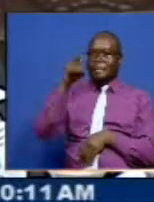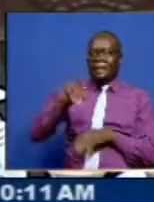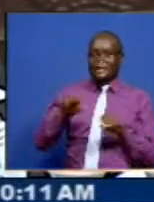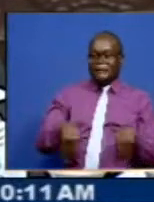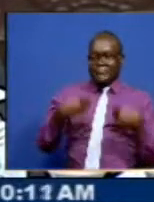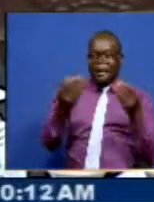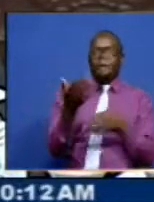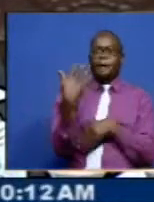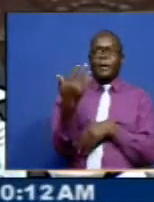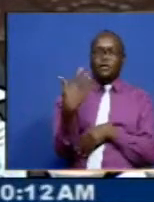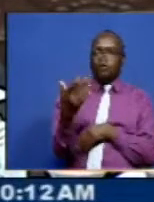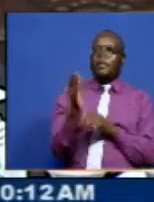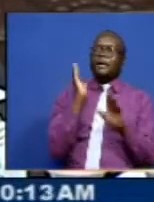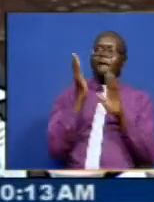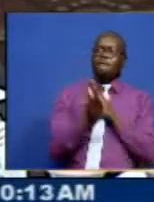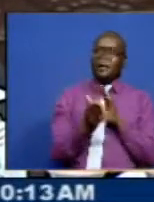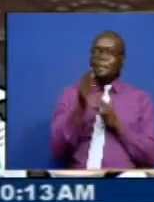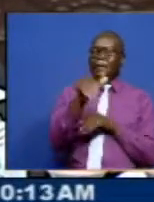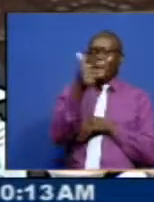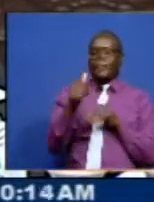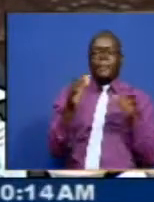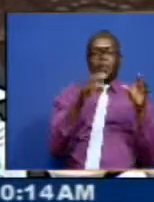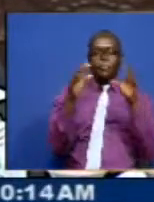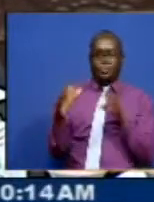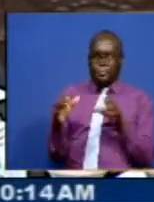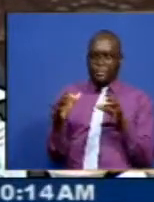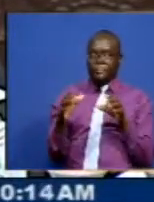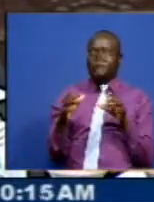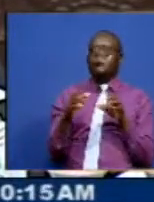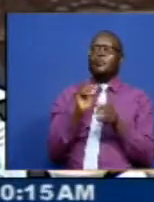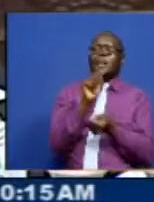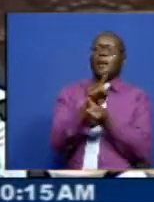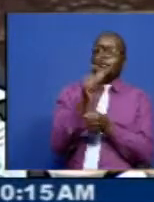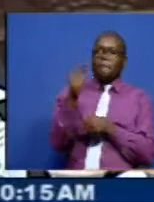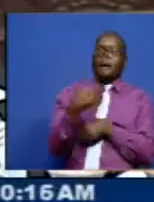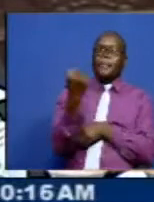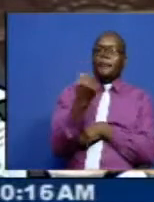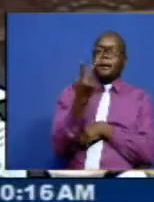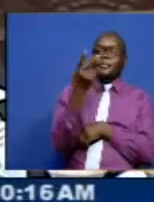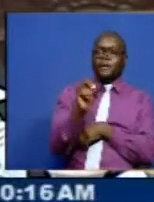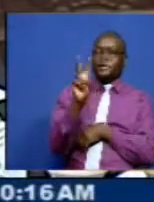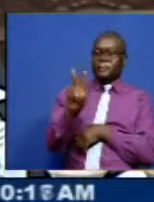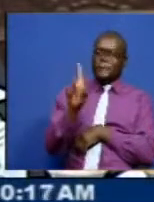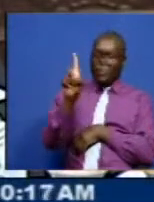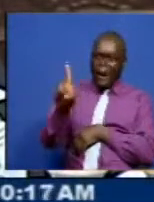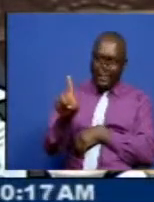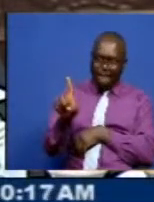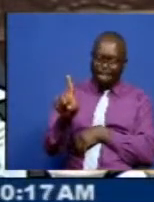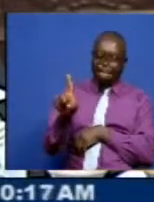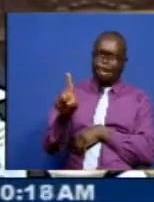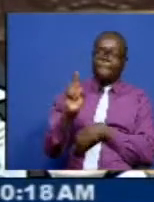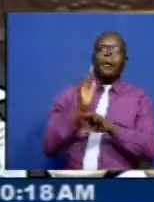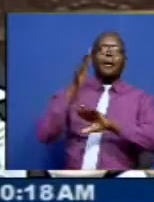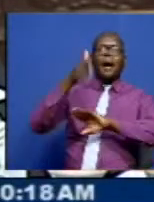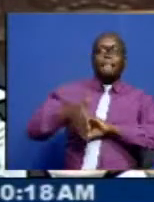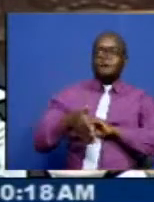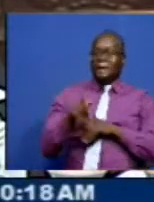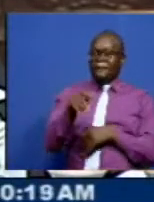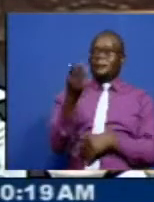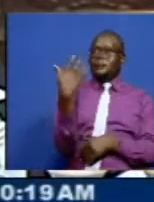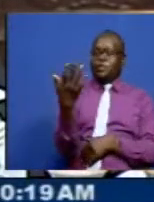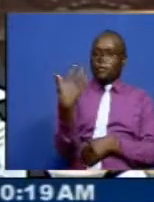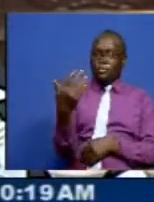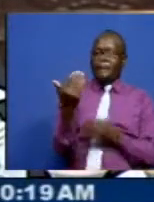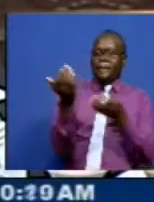with the documents filed by the other party on 11th of May 2021, soon after the documents